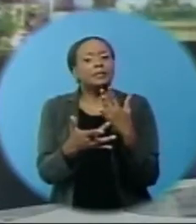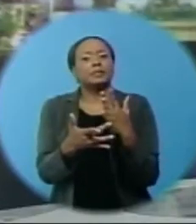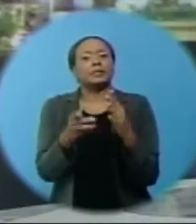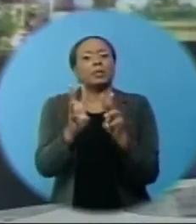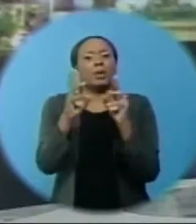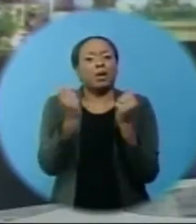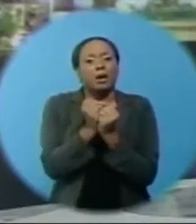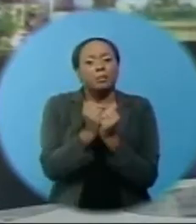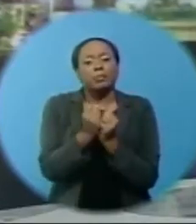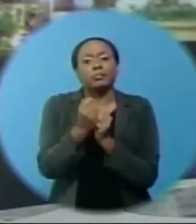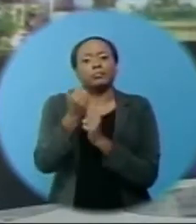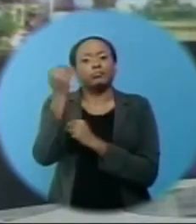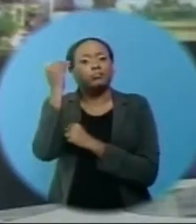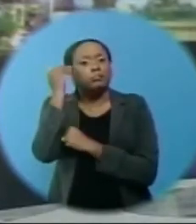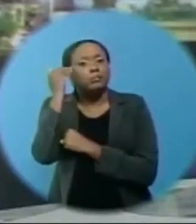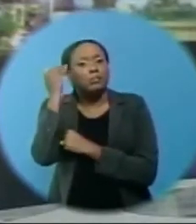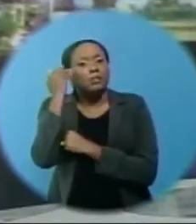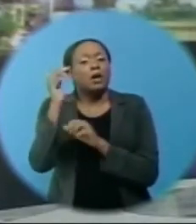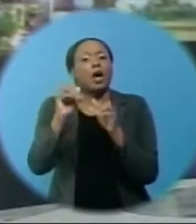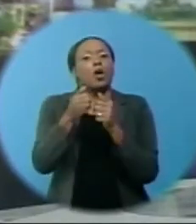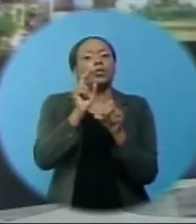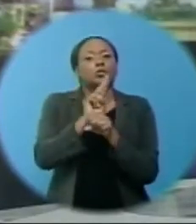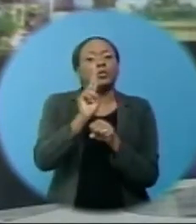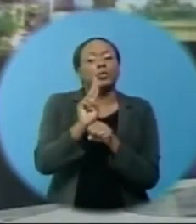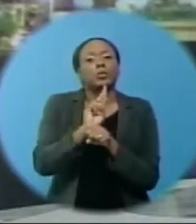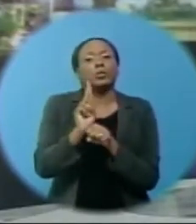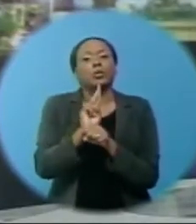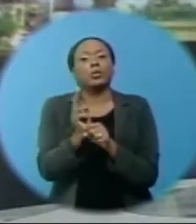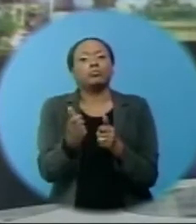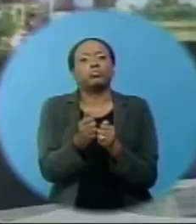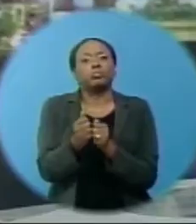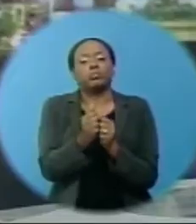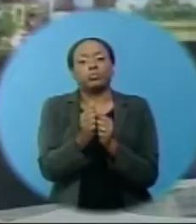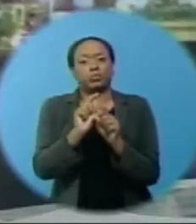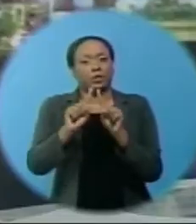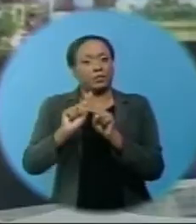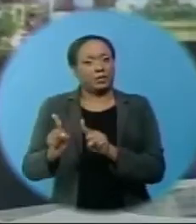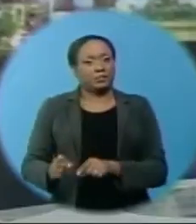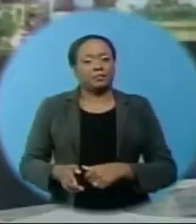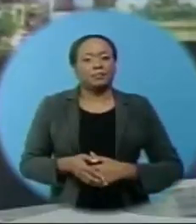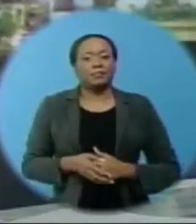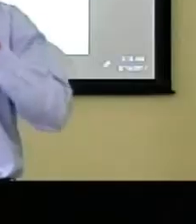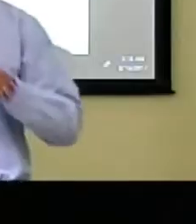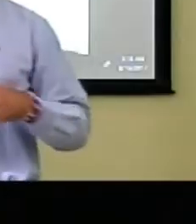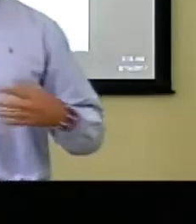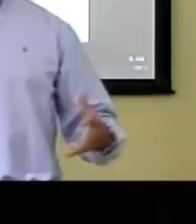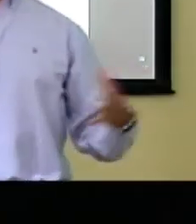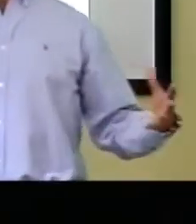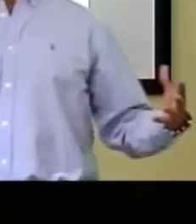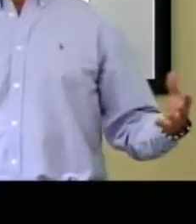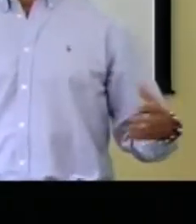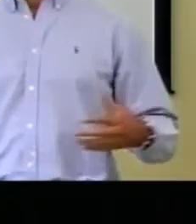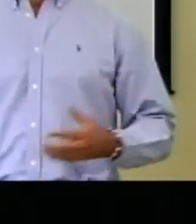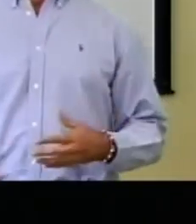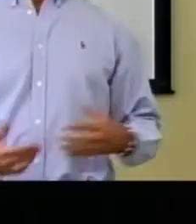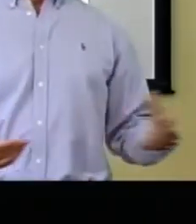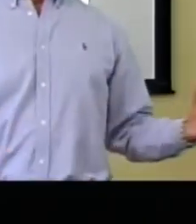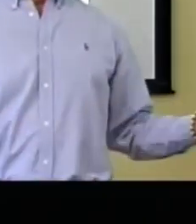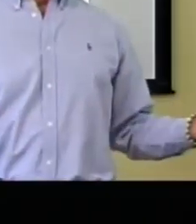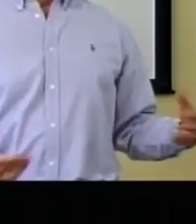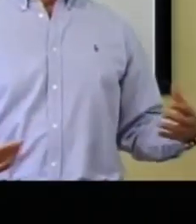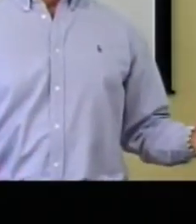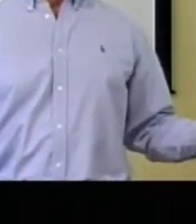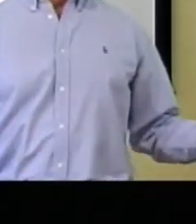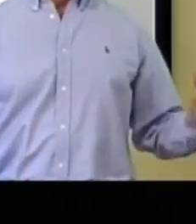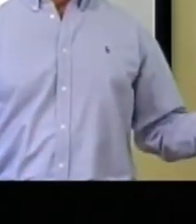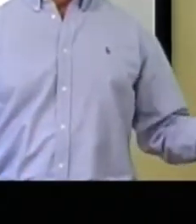awareness workshop for over 30 civil society organizations. hopefully you will remain one of